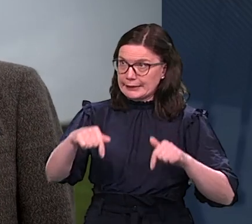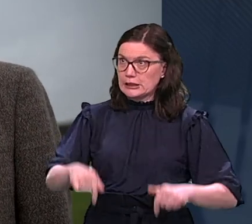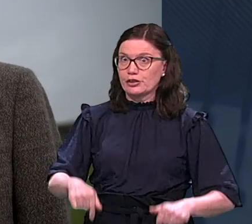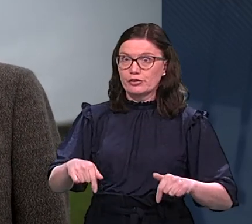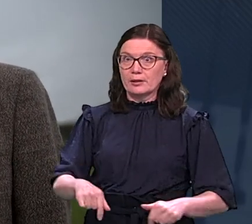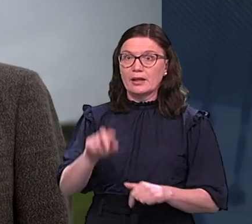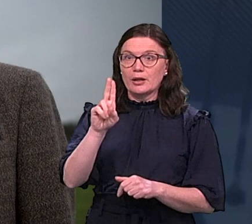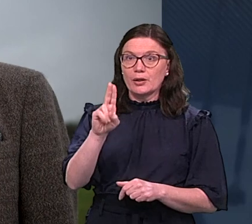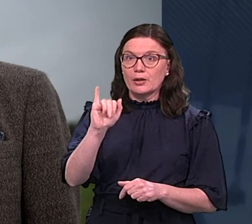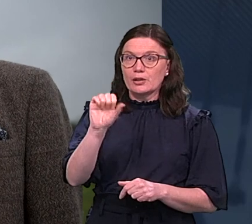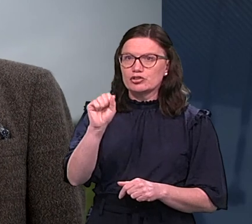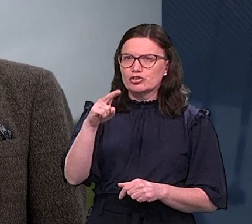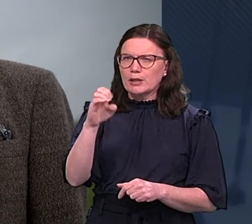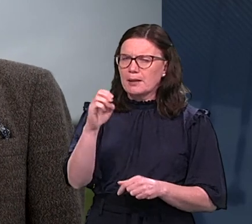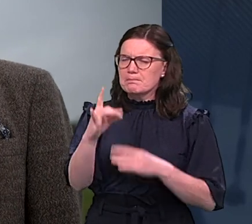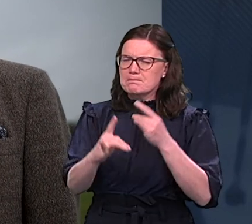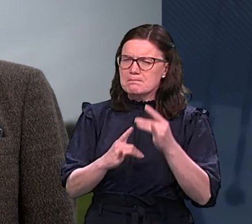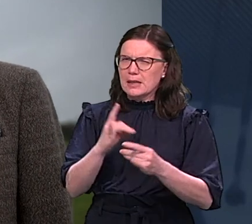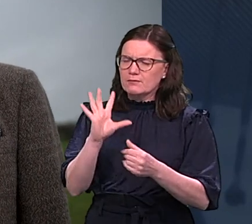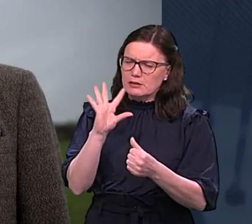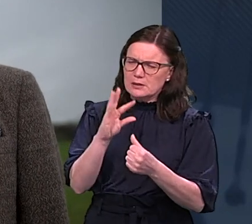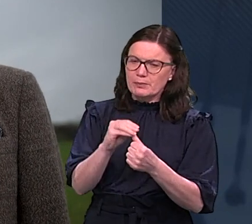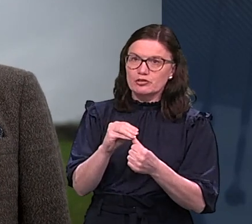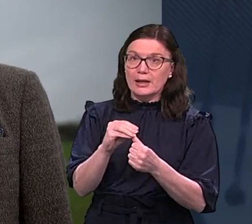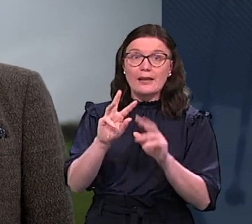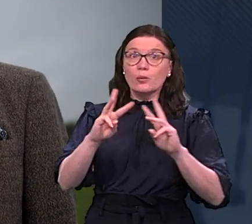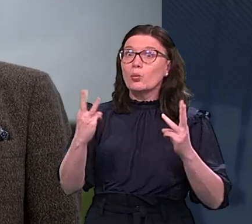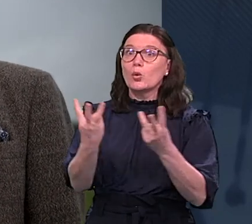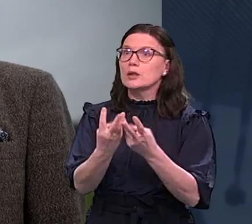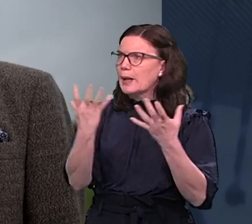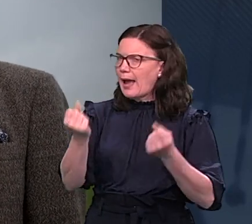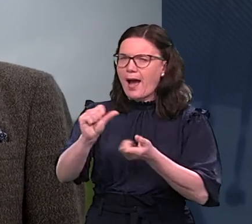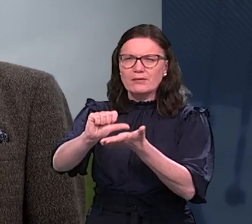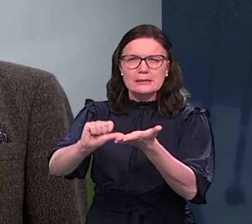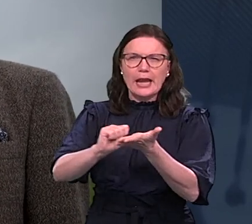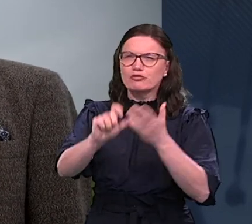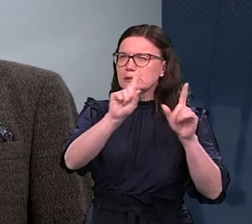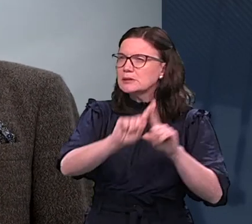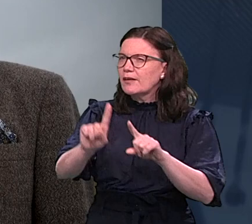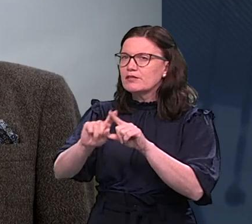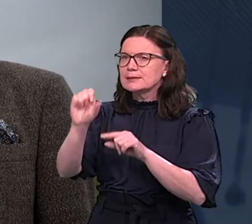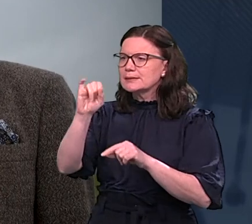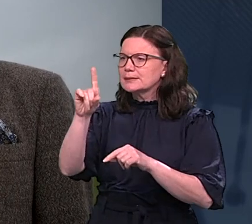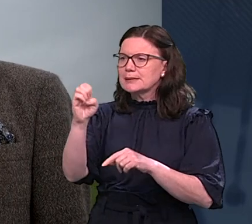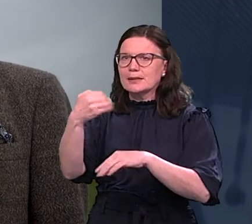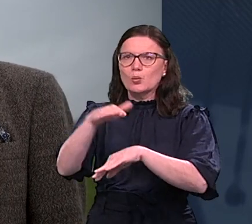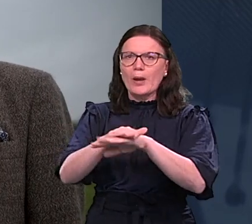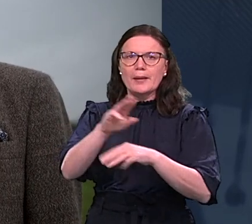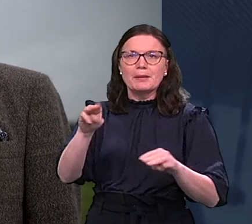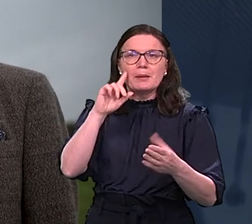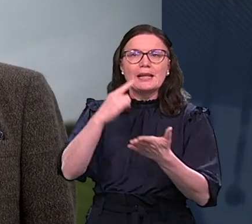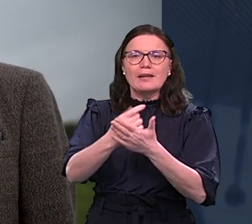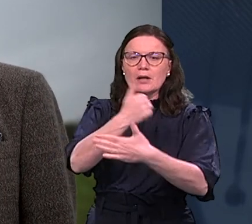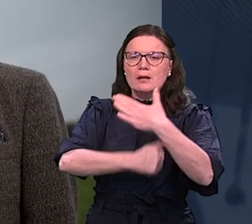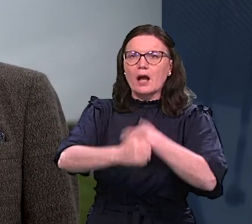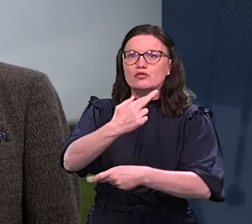makes it a very sacred place. Throughout the world, you have sacred sites where the gods rest. Well, here in Ireland,